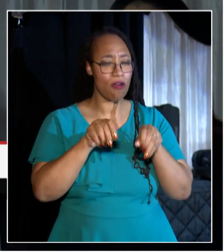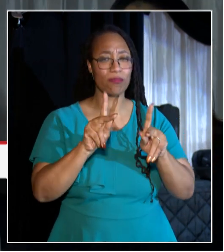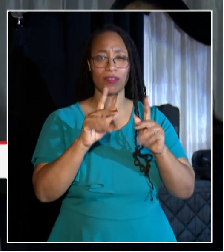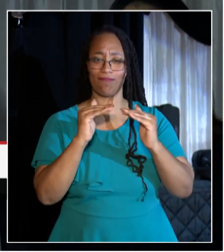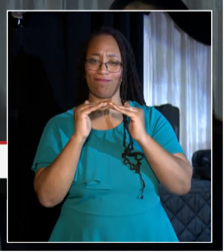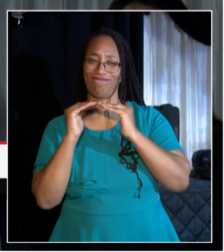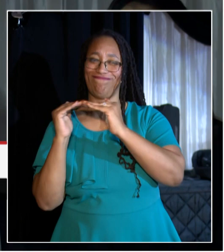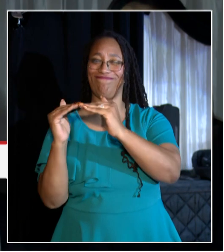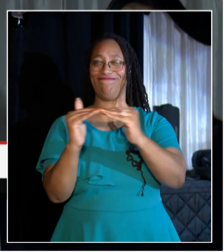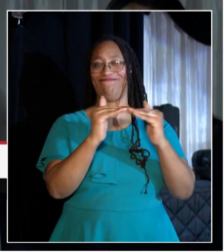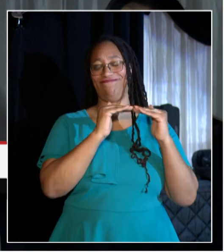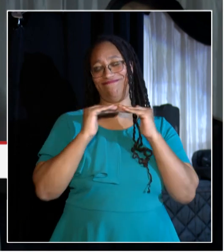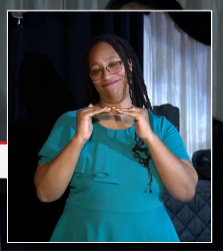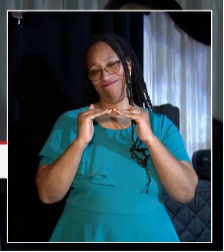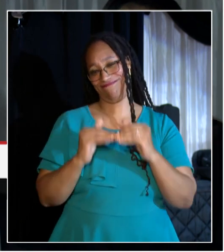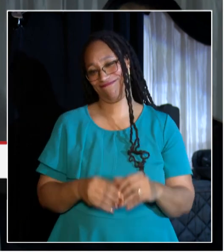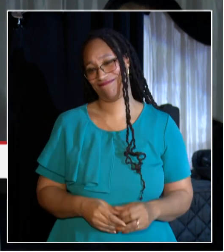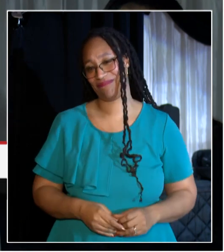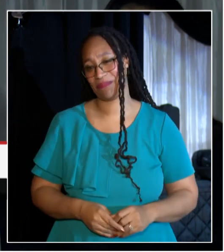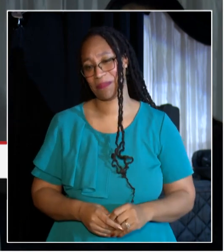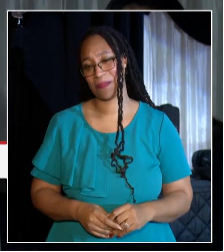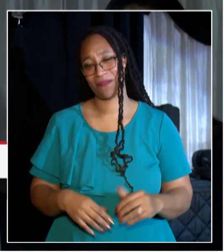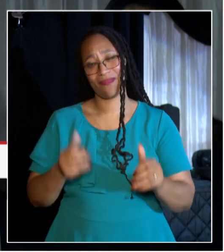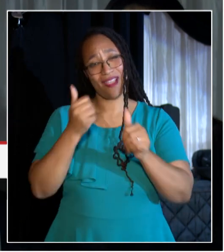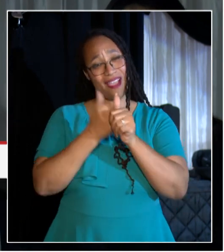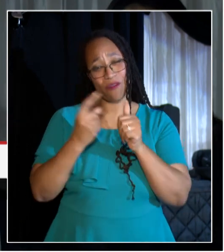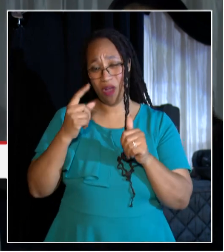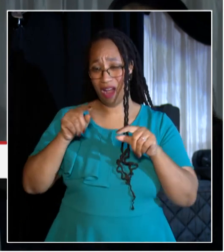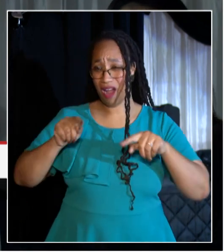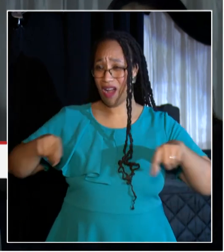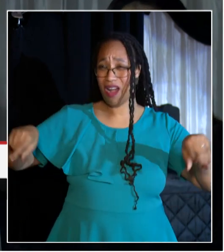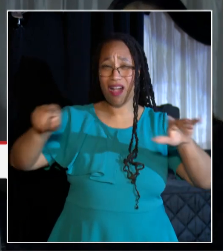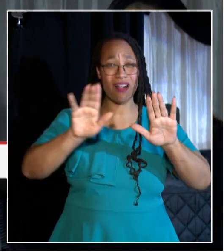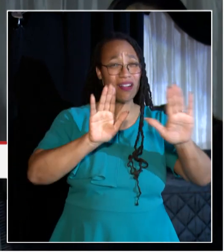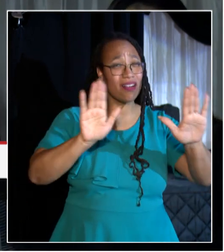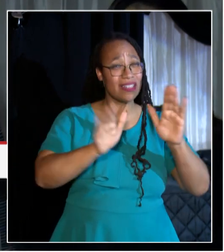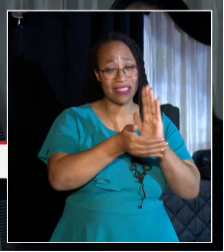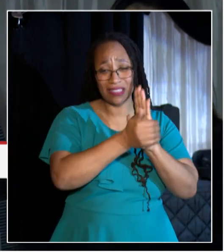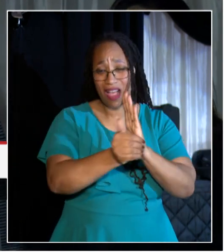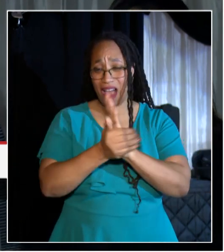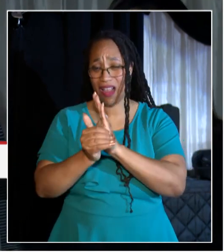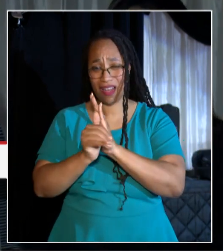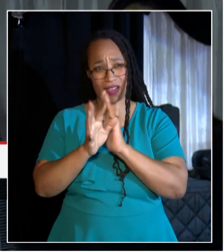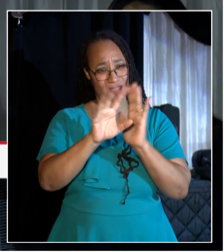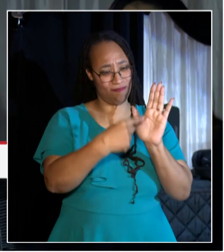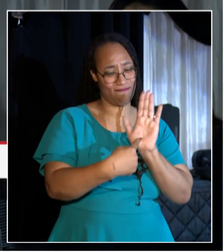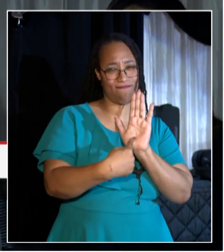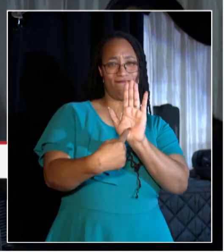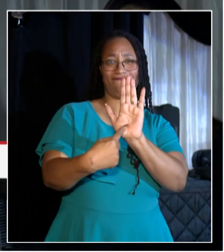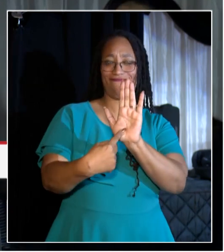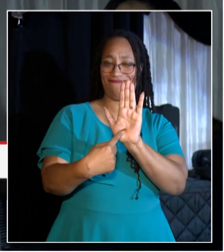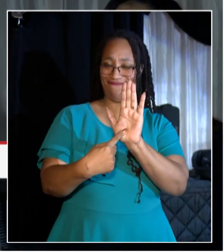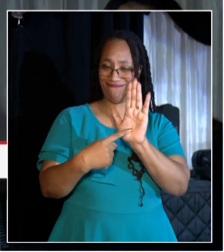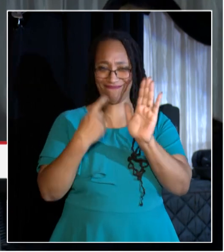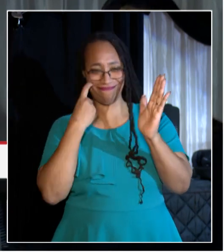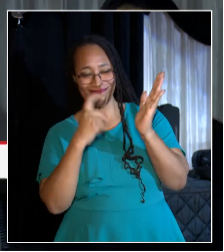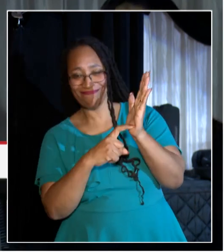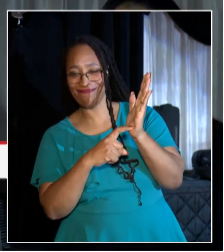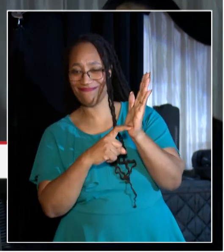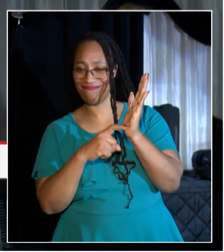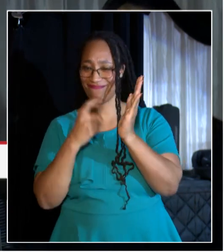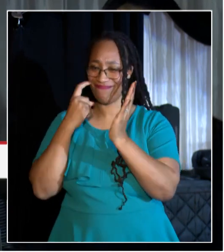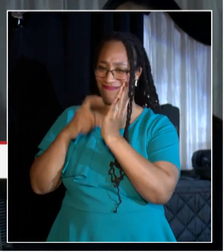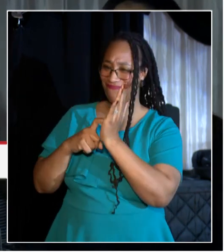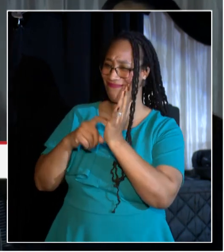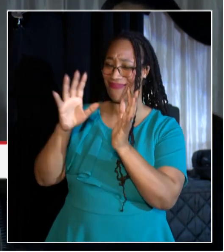their ability. We want everybody to have safe and affordable housing, every child to have a great school, and for all of us